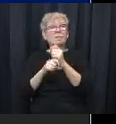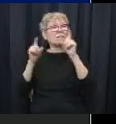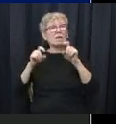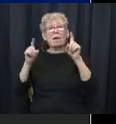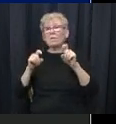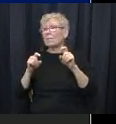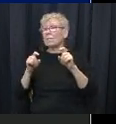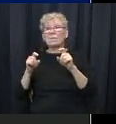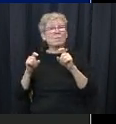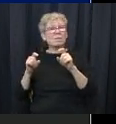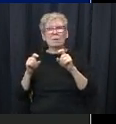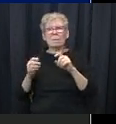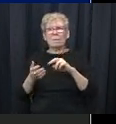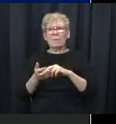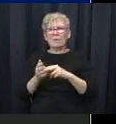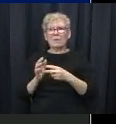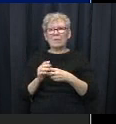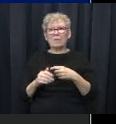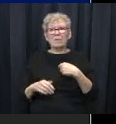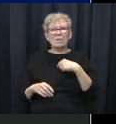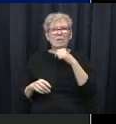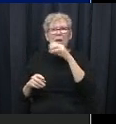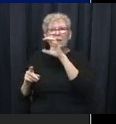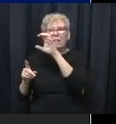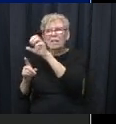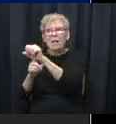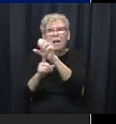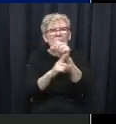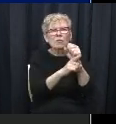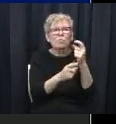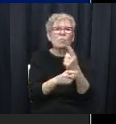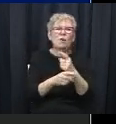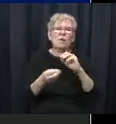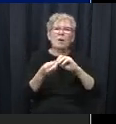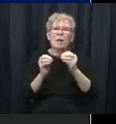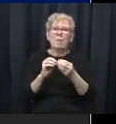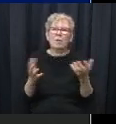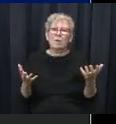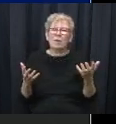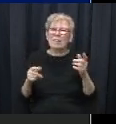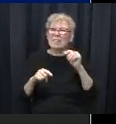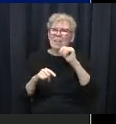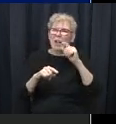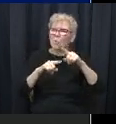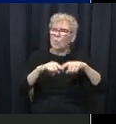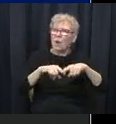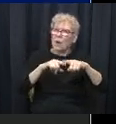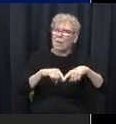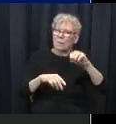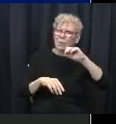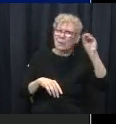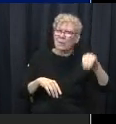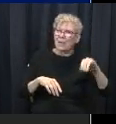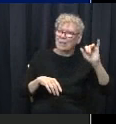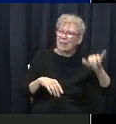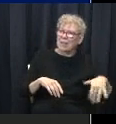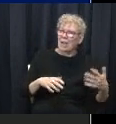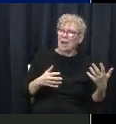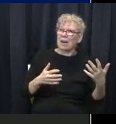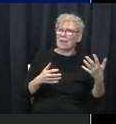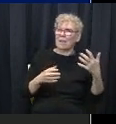accurate, and we can't really rely on that to know the disease transmission level in the community. So that could be a reason that we move a